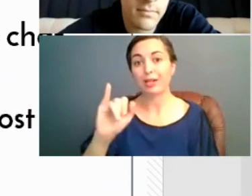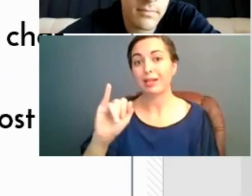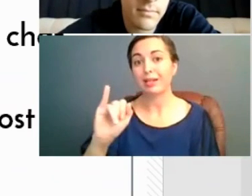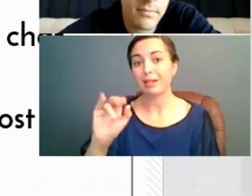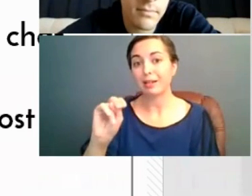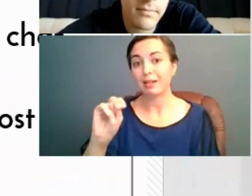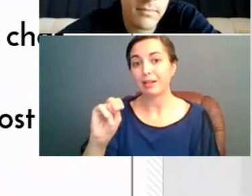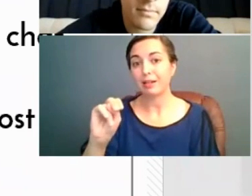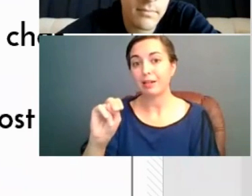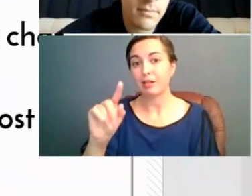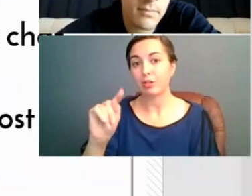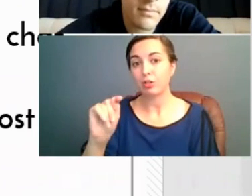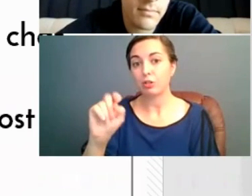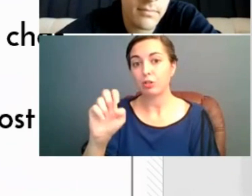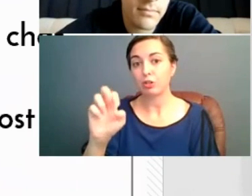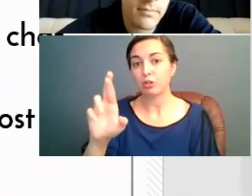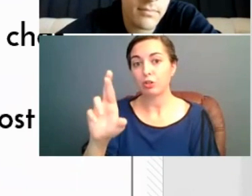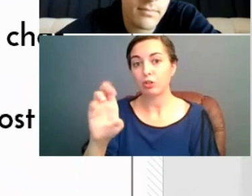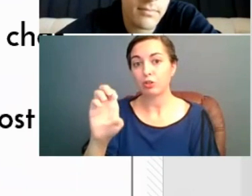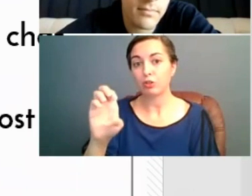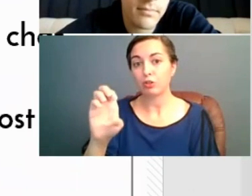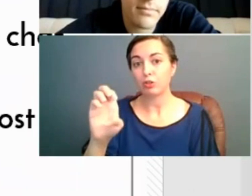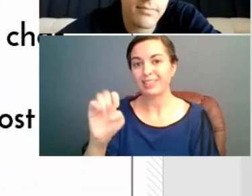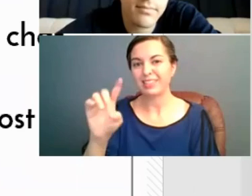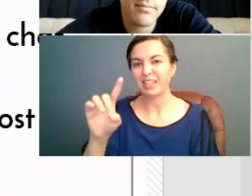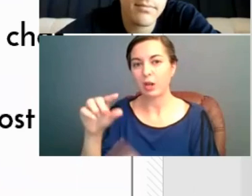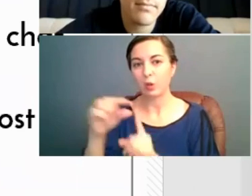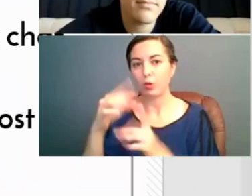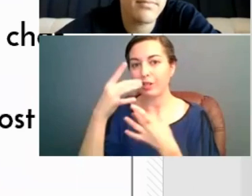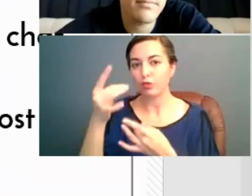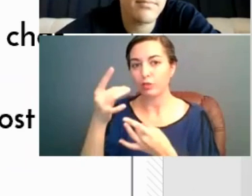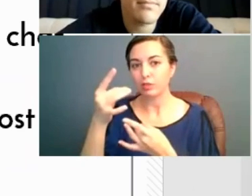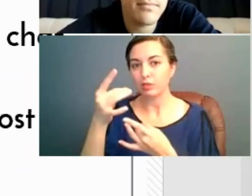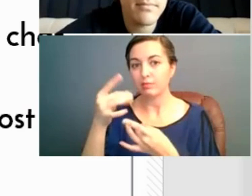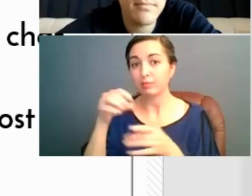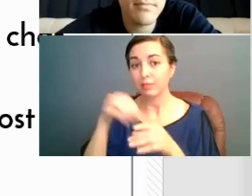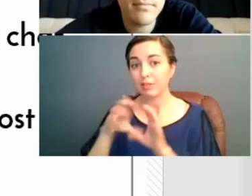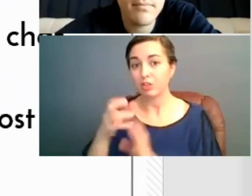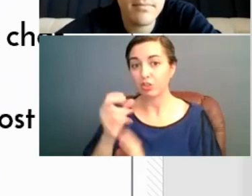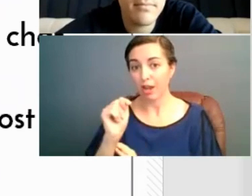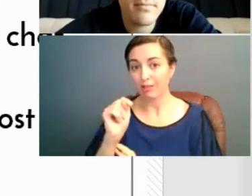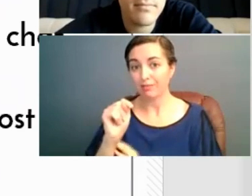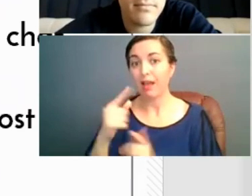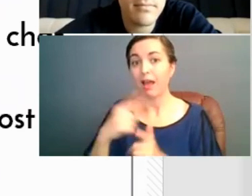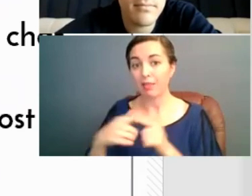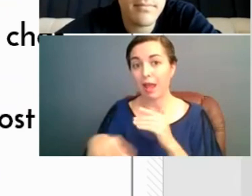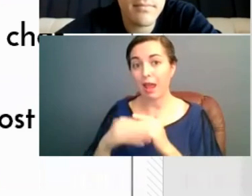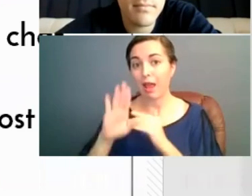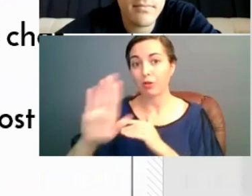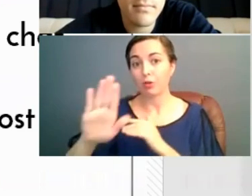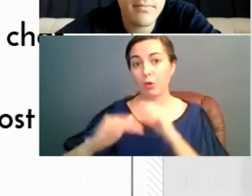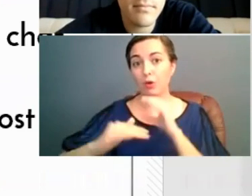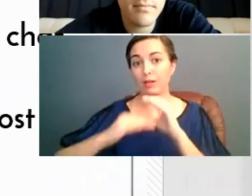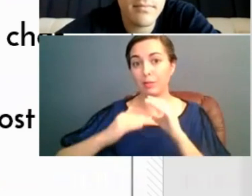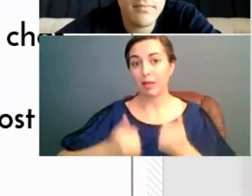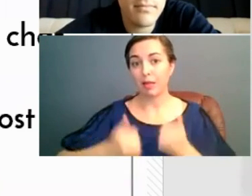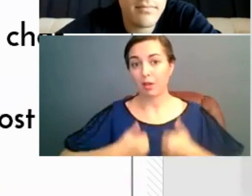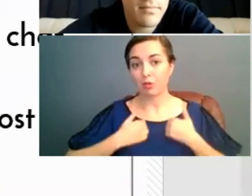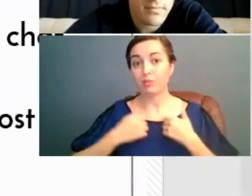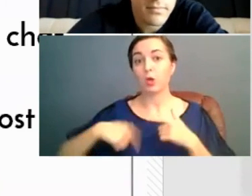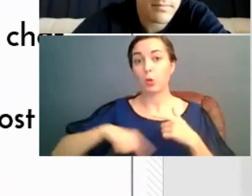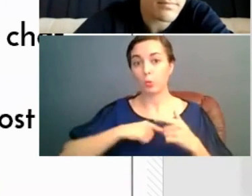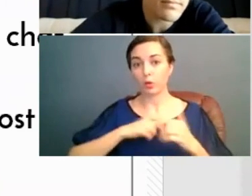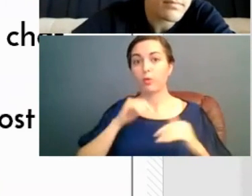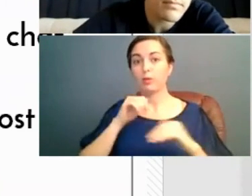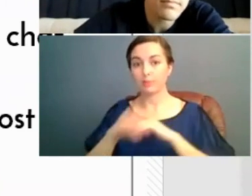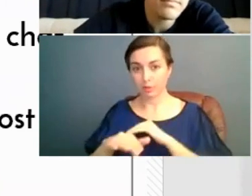address, and we will pass it along. What we like to do for the new folks, new to the Rubin community, is have a